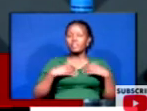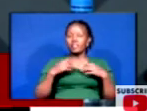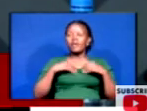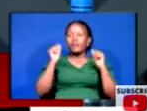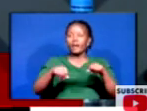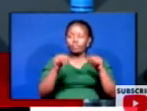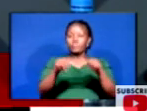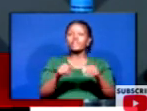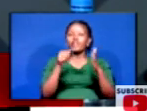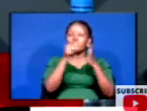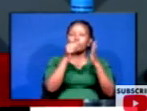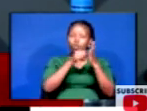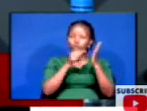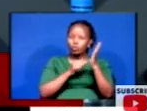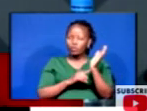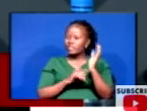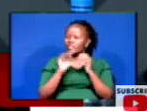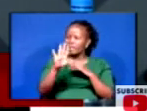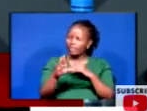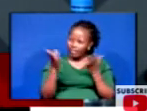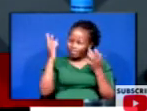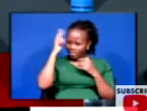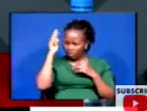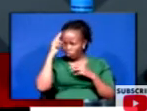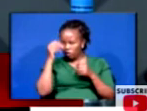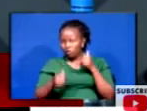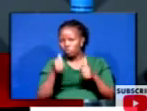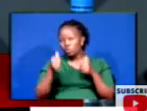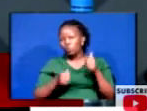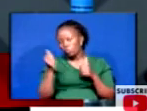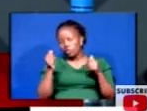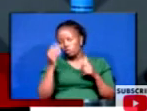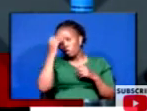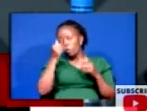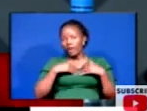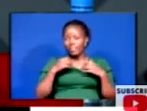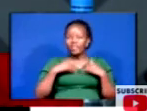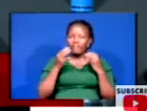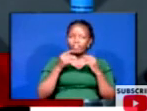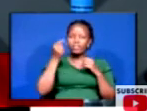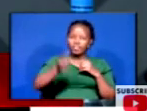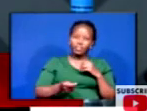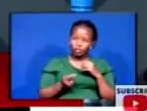their lines of reasoning, the substance and which guided them to reach where they reach in terms of their